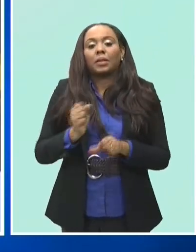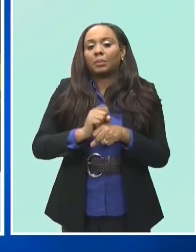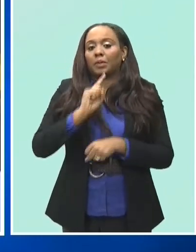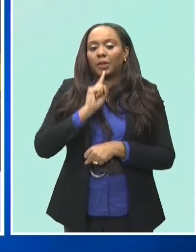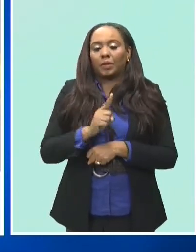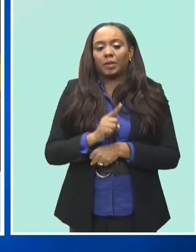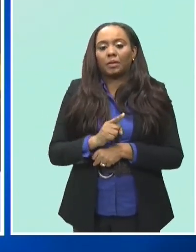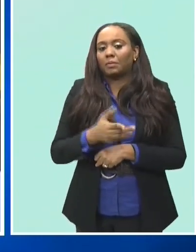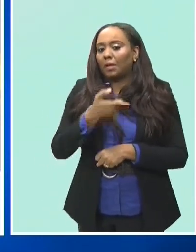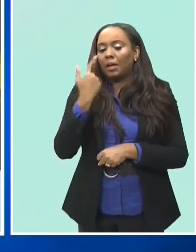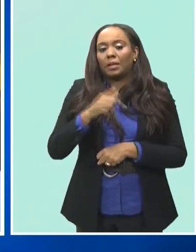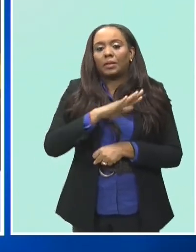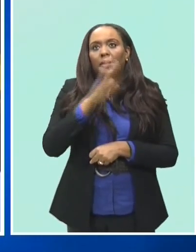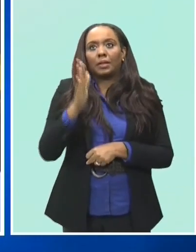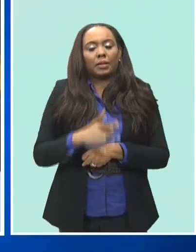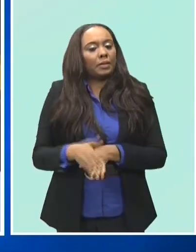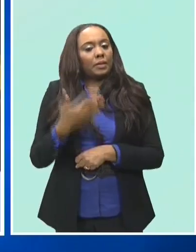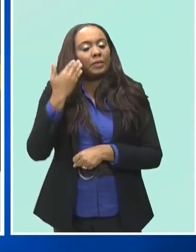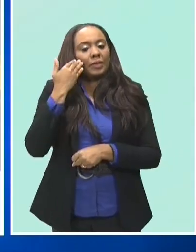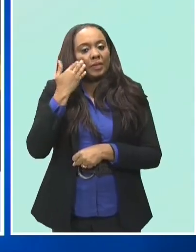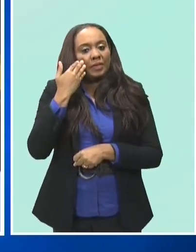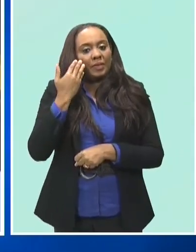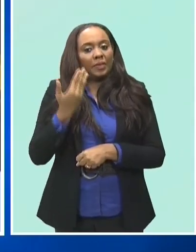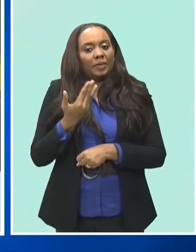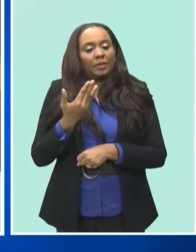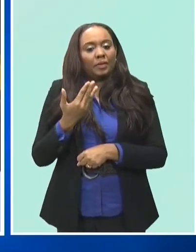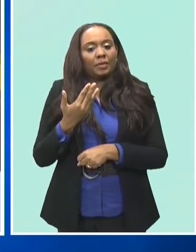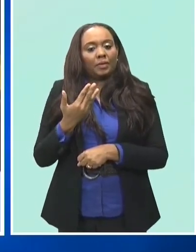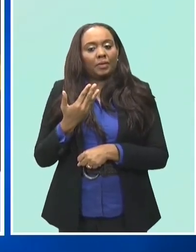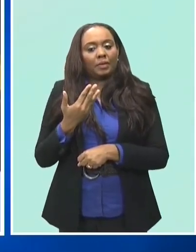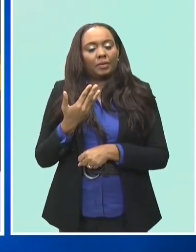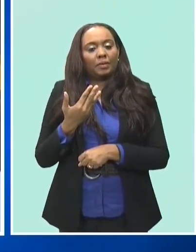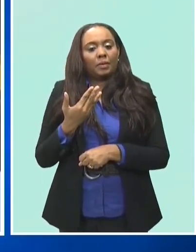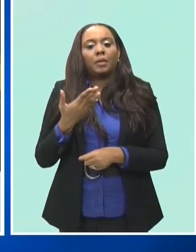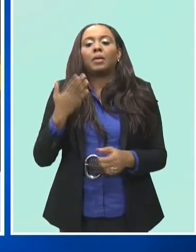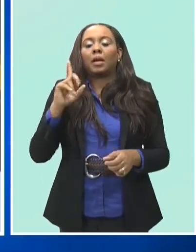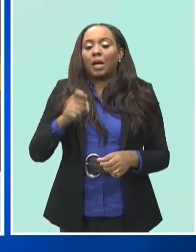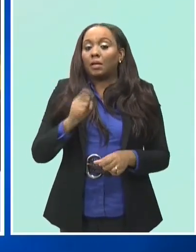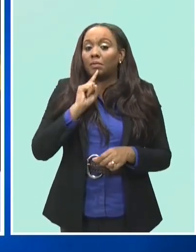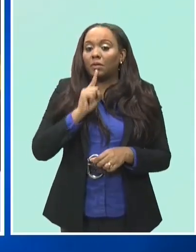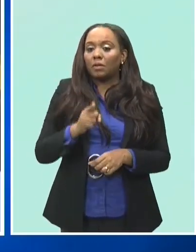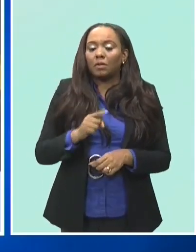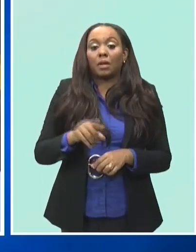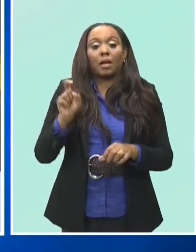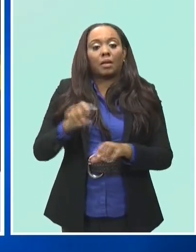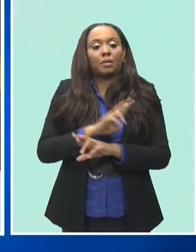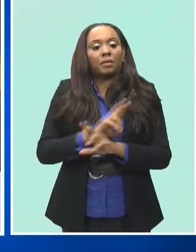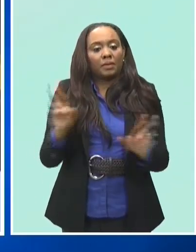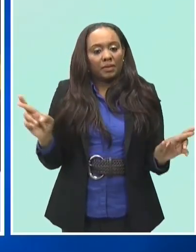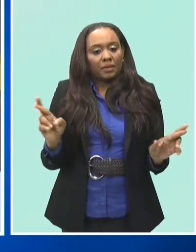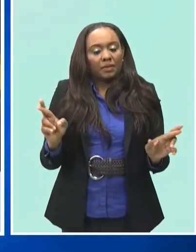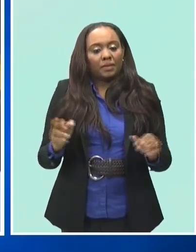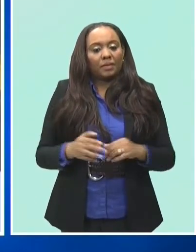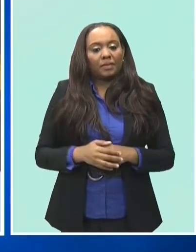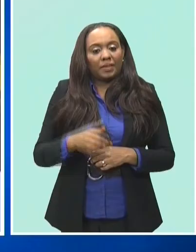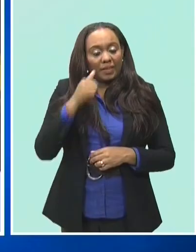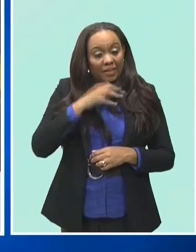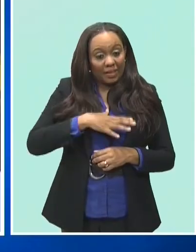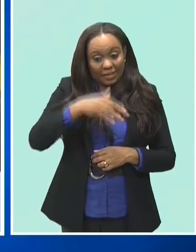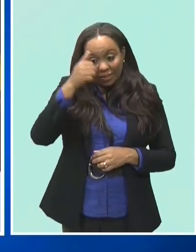you will never know when that date will be announced. So be ready, ladies and